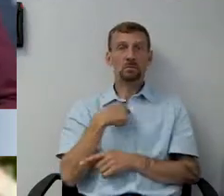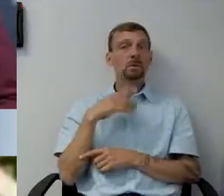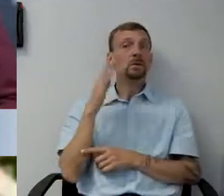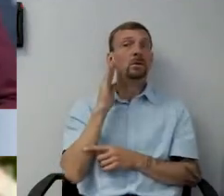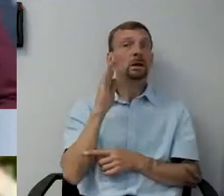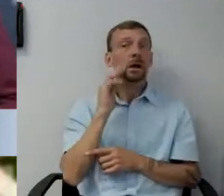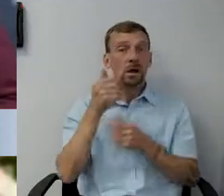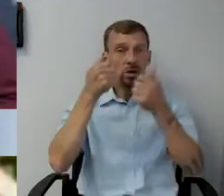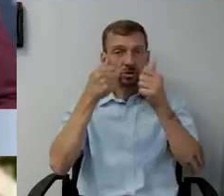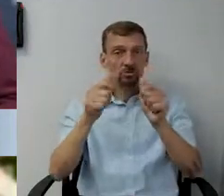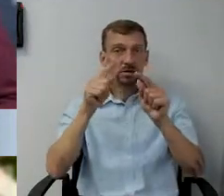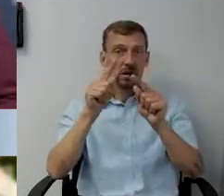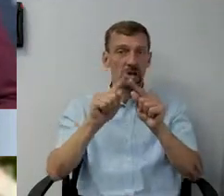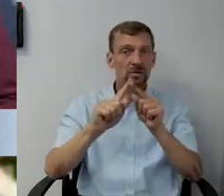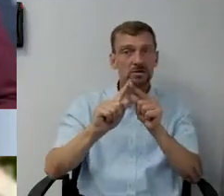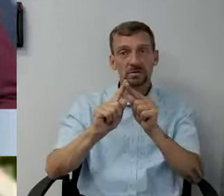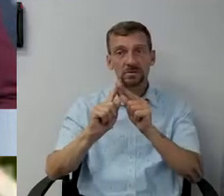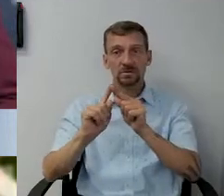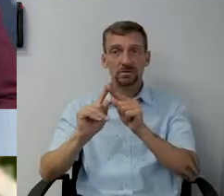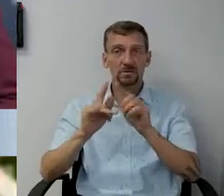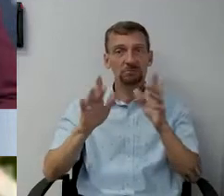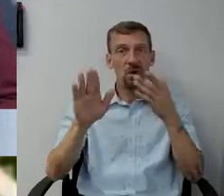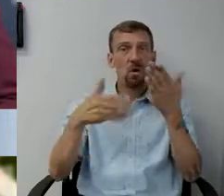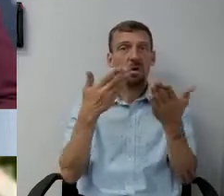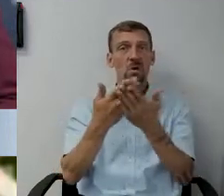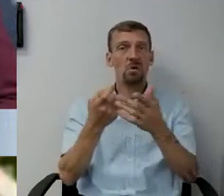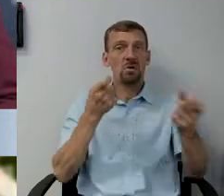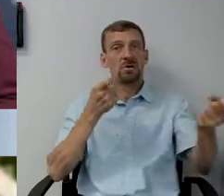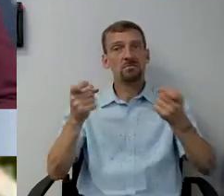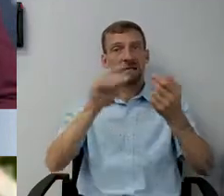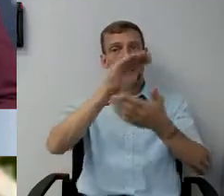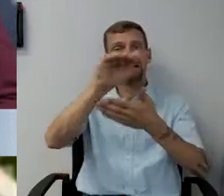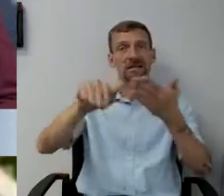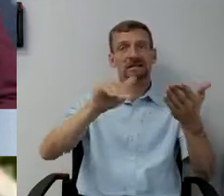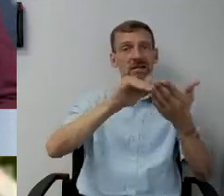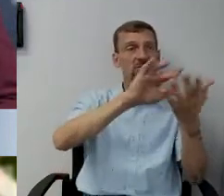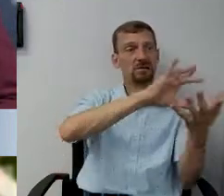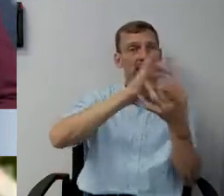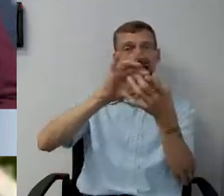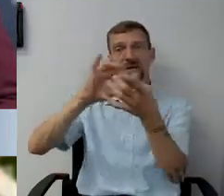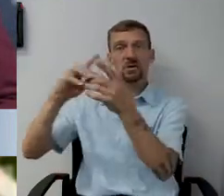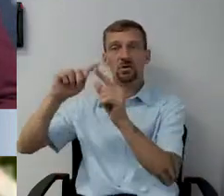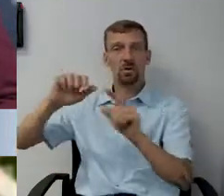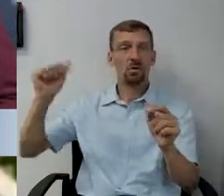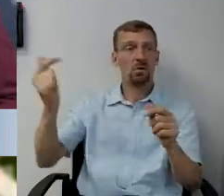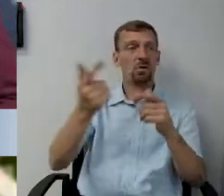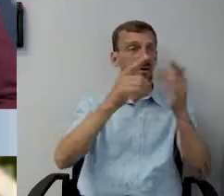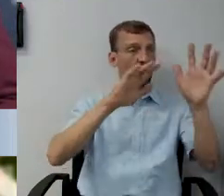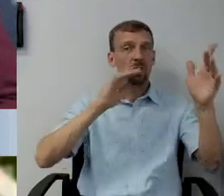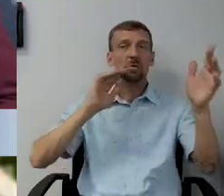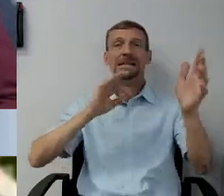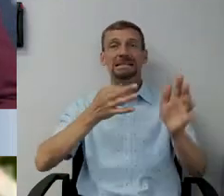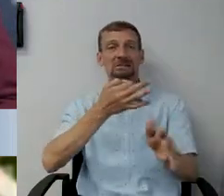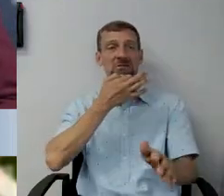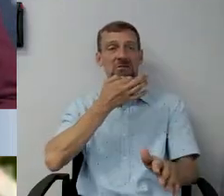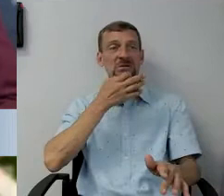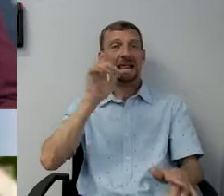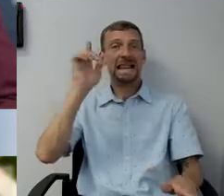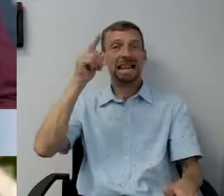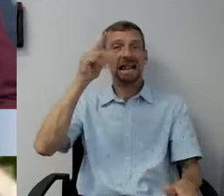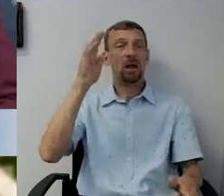try to pull all those command center functions into normal operations, and then we'll formally shut it down.